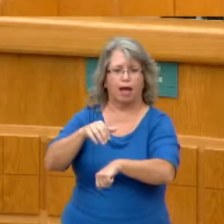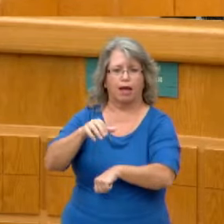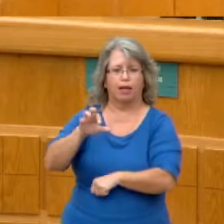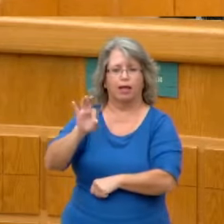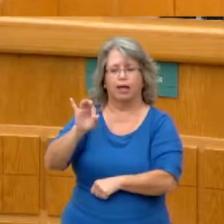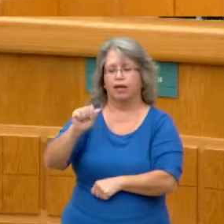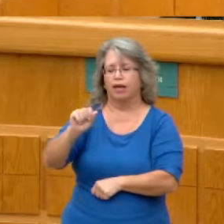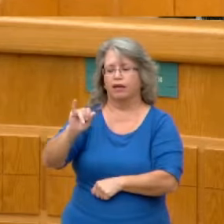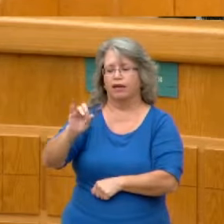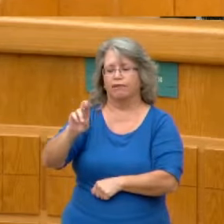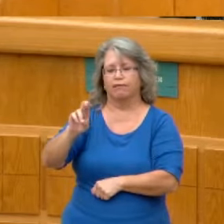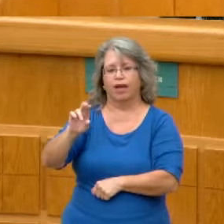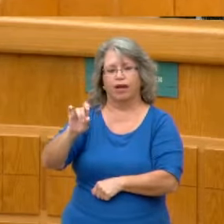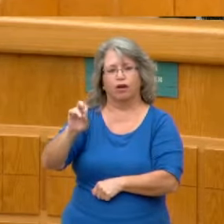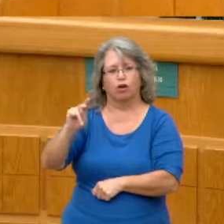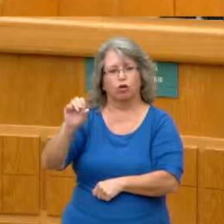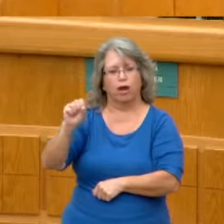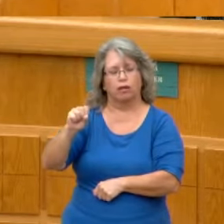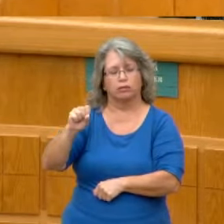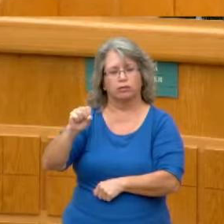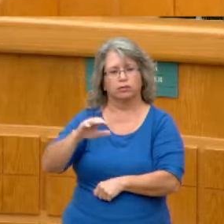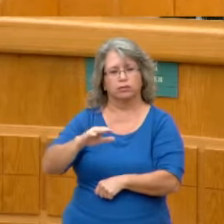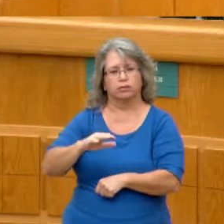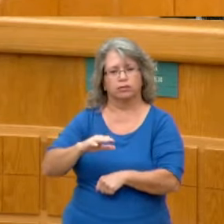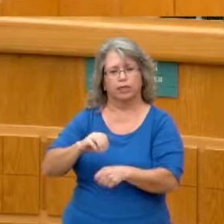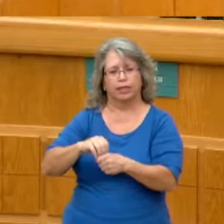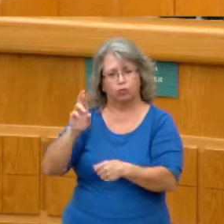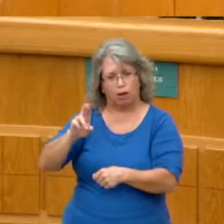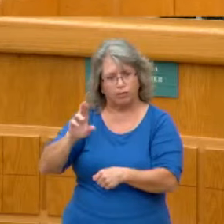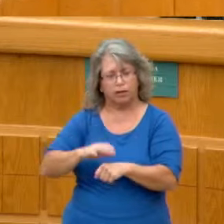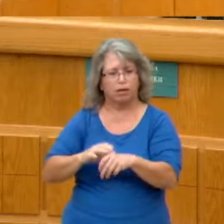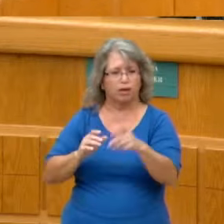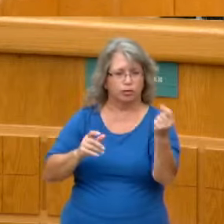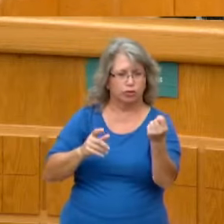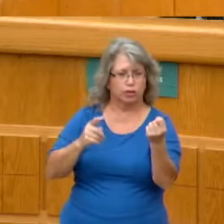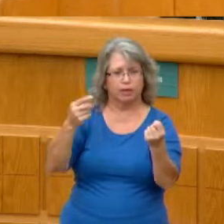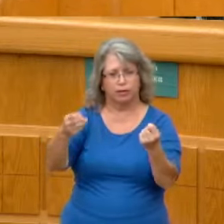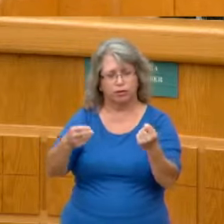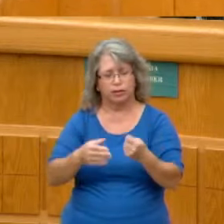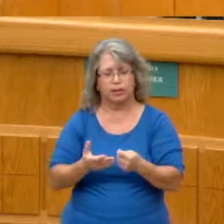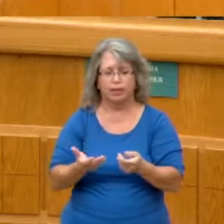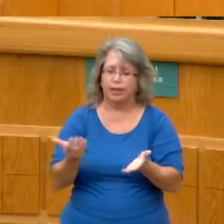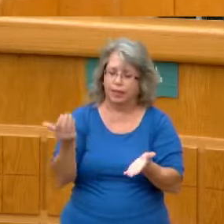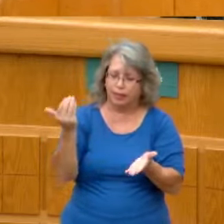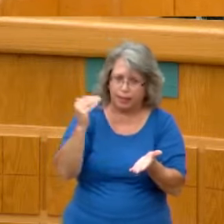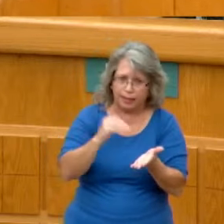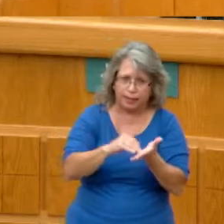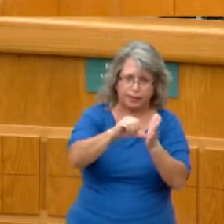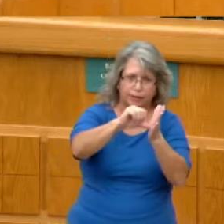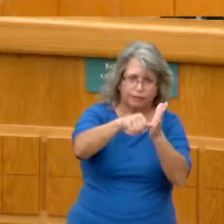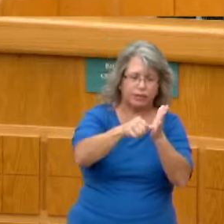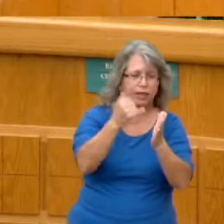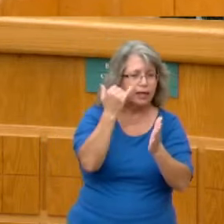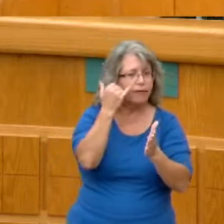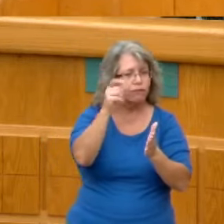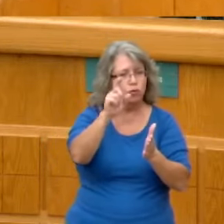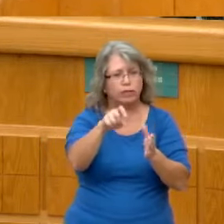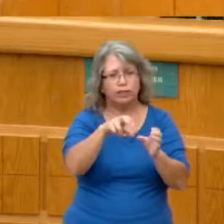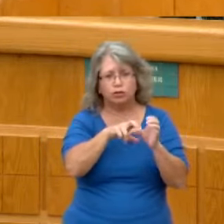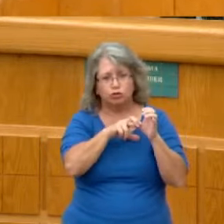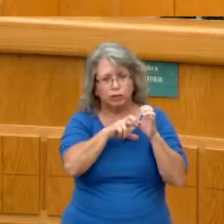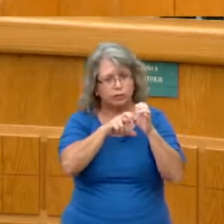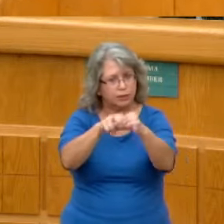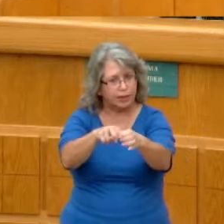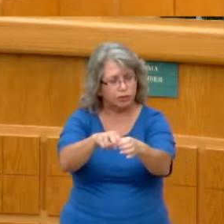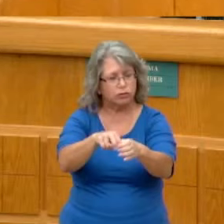on Tuesdays and Thursdays. And transportation, again, we like to reiterate this. If you need transportation, our